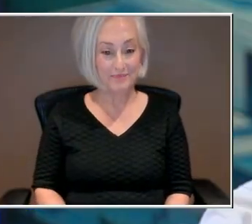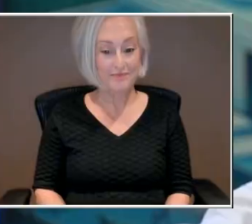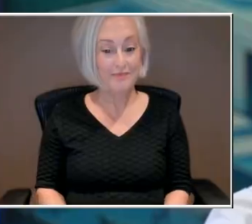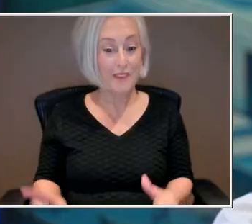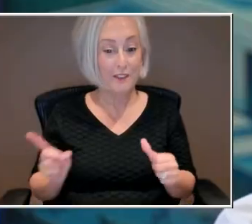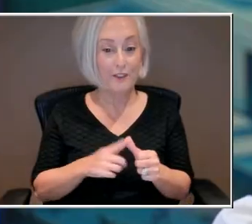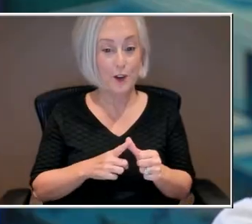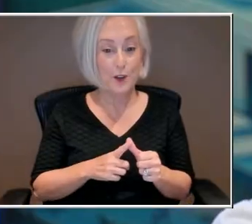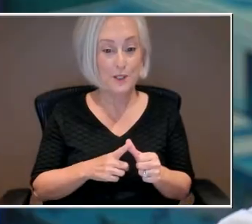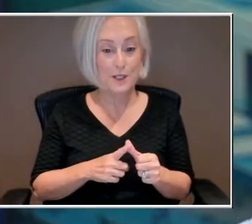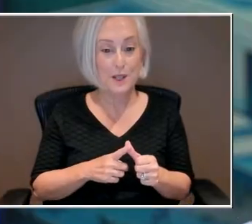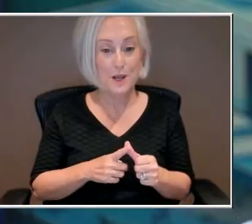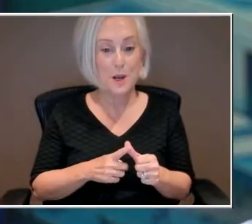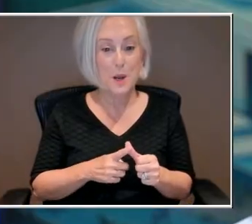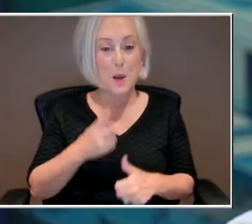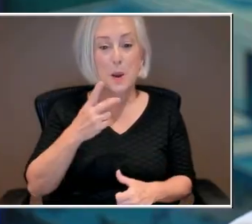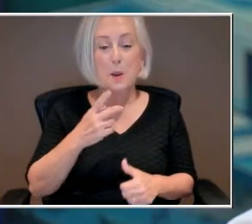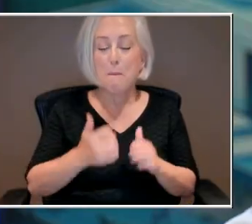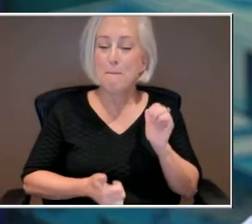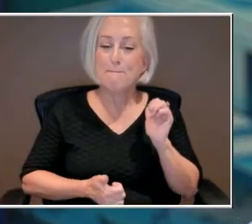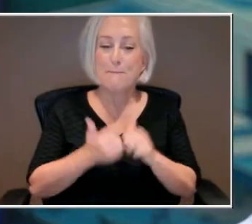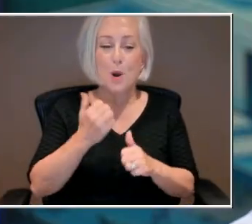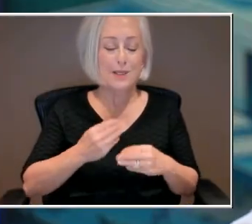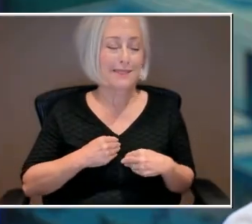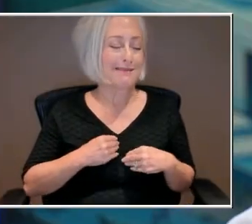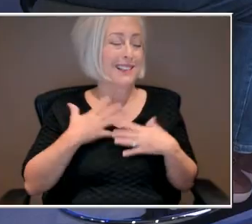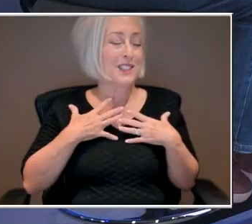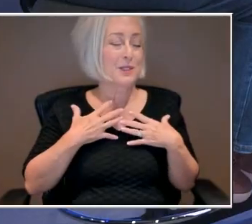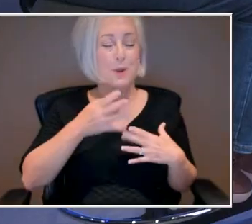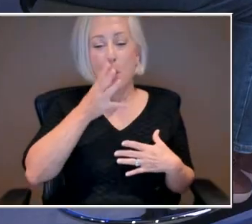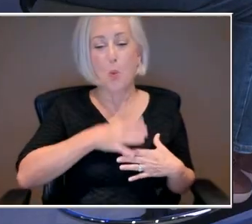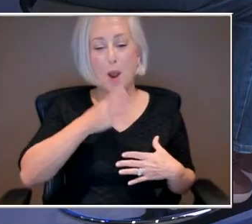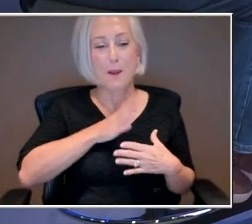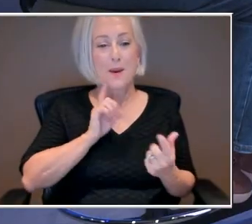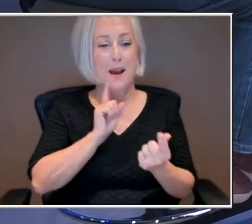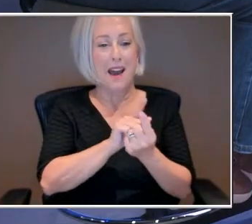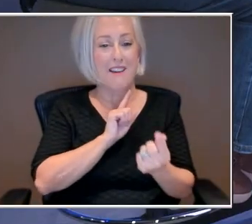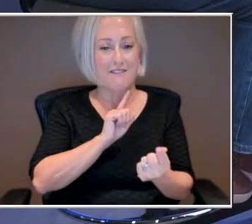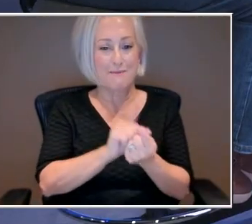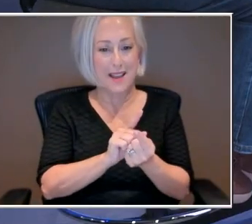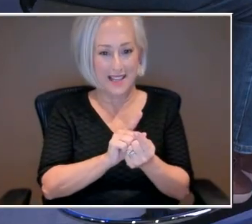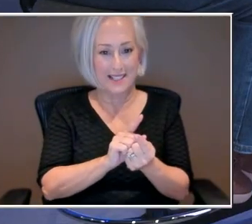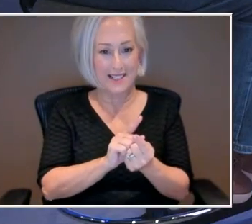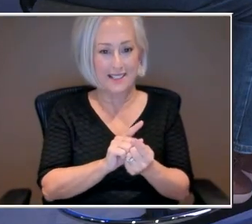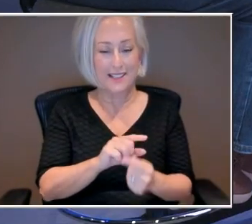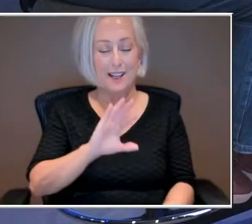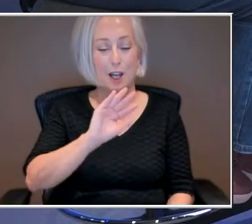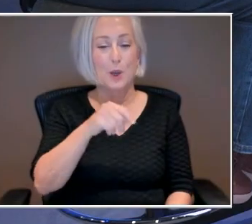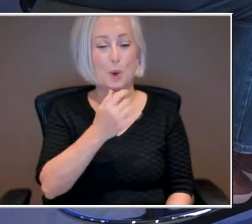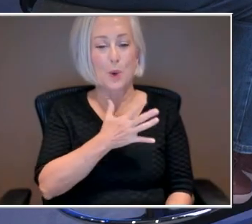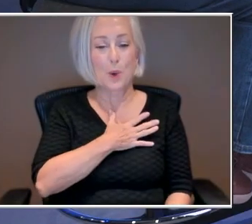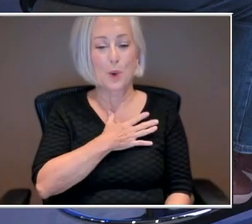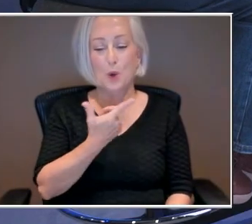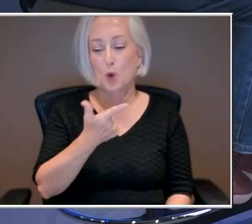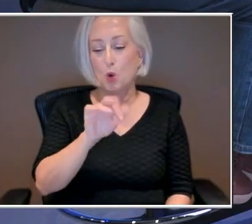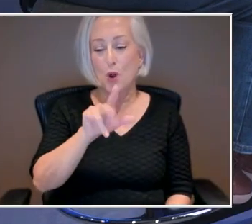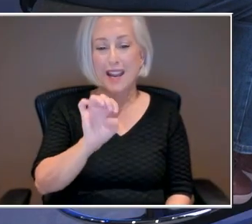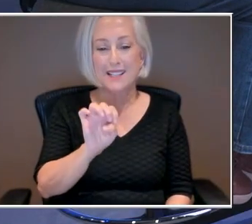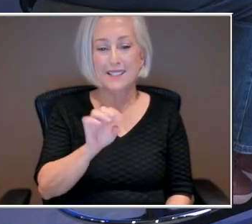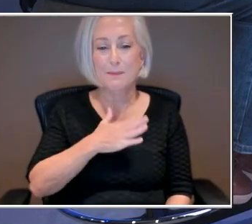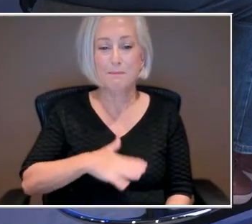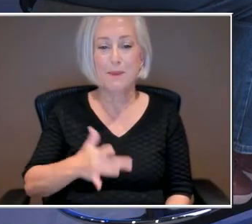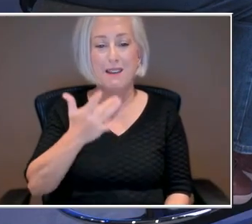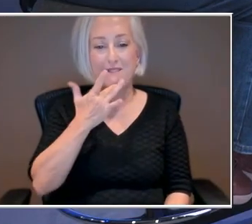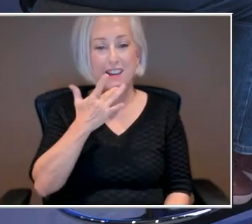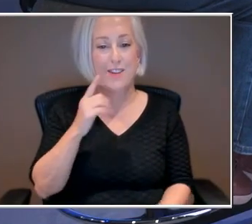most inspirational women I've ever met. Grace is one of my favorite words, and they truly just embrace that. So I just